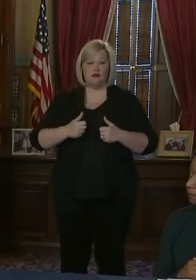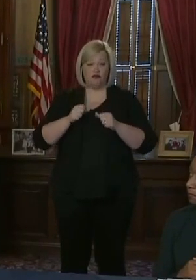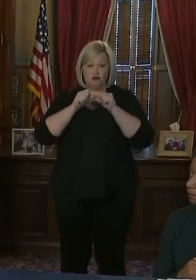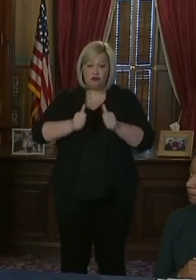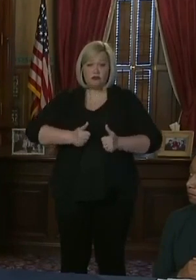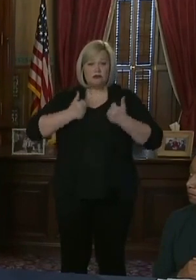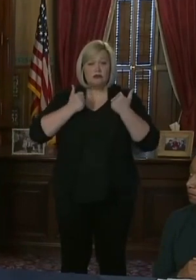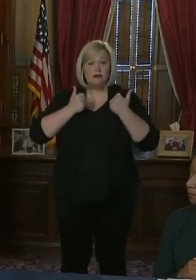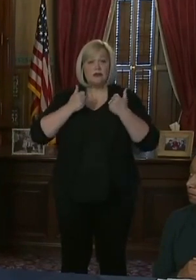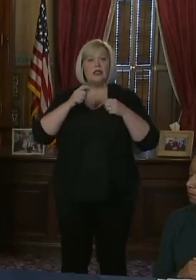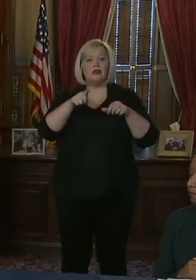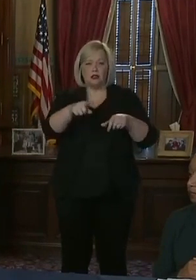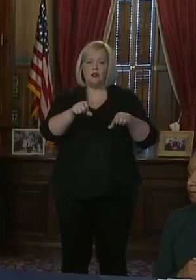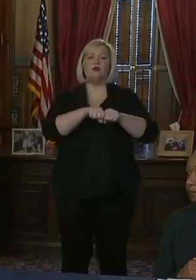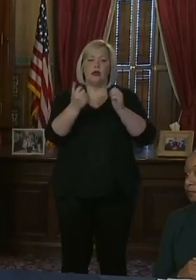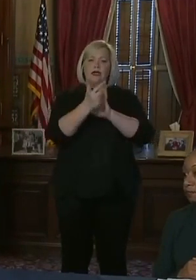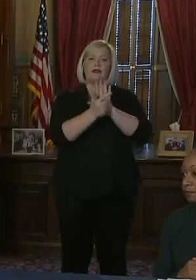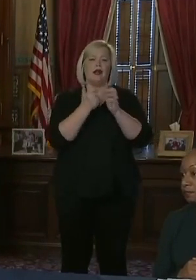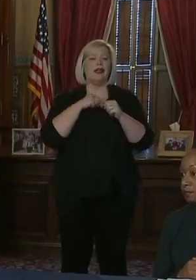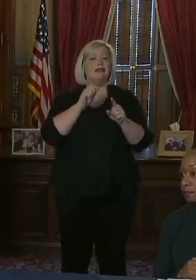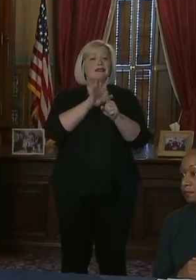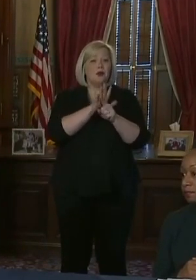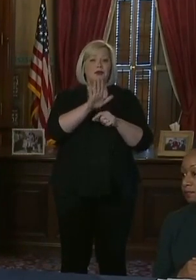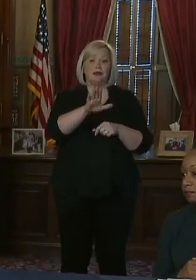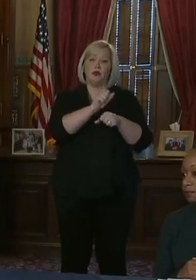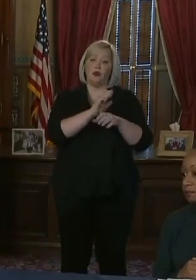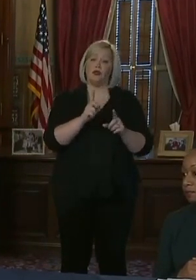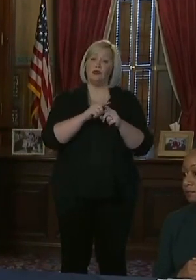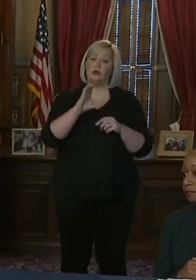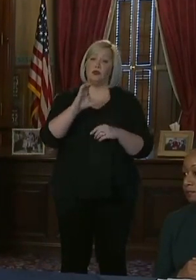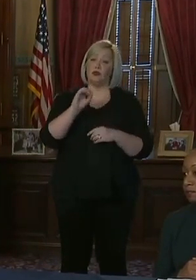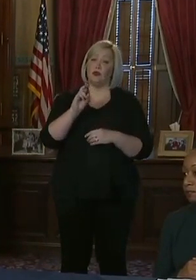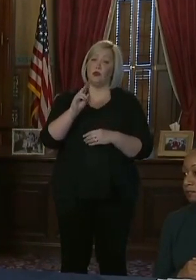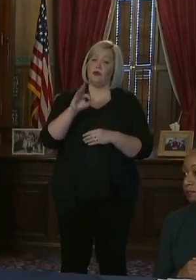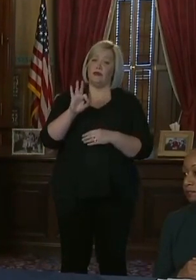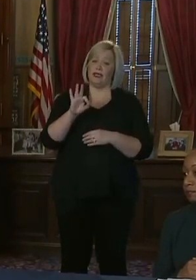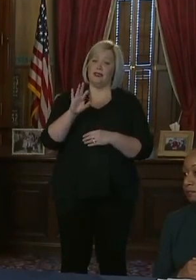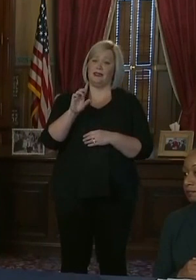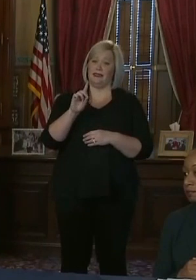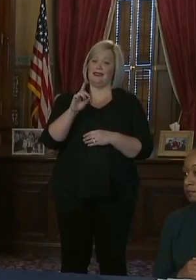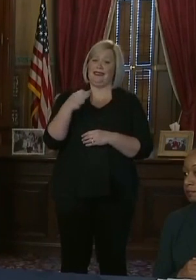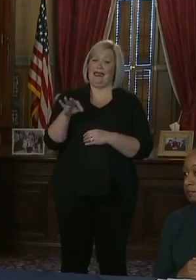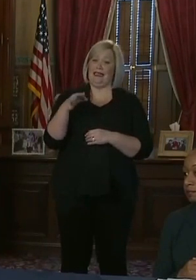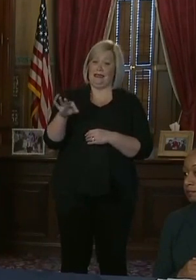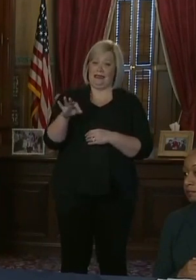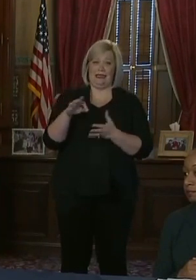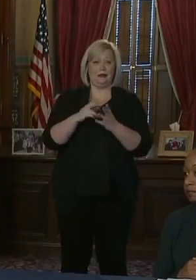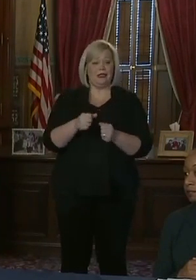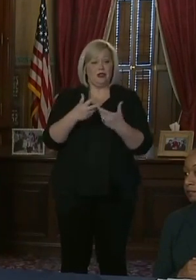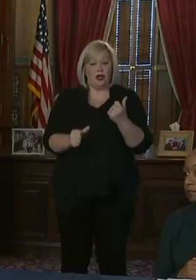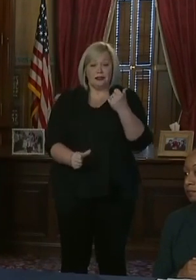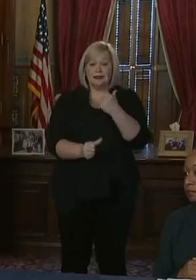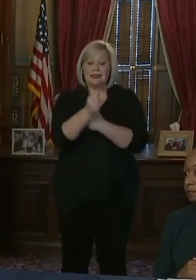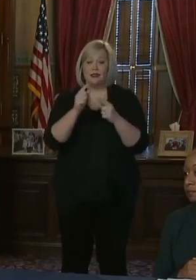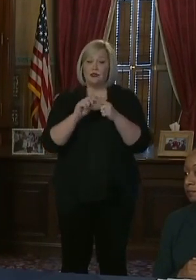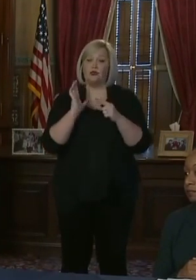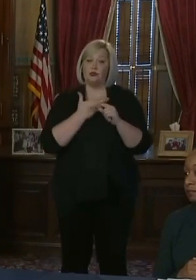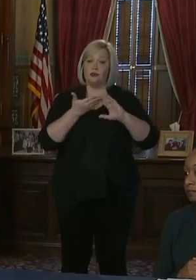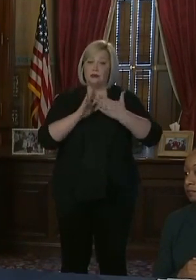you're needlessly exposing your employees to COVID-19. You're needlessly endangering our communities by putting